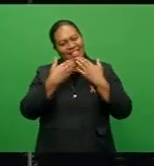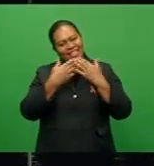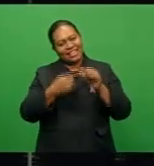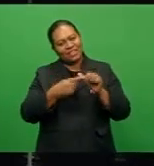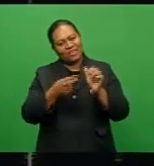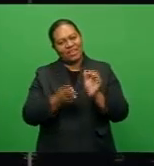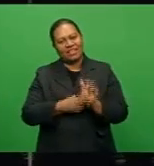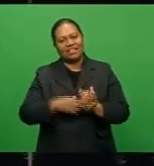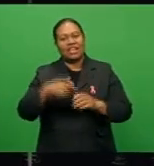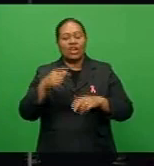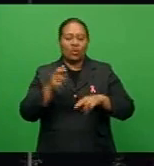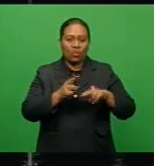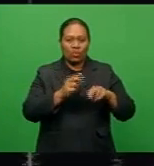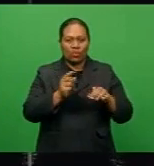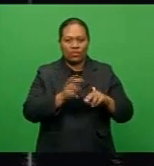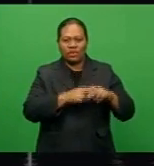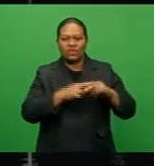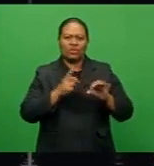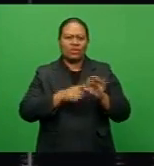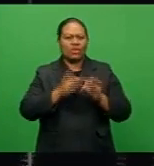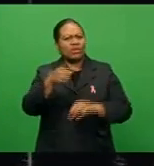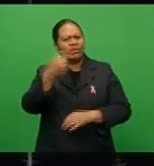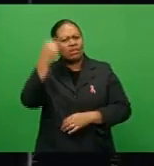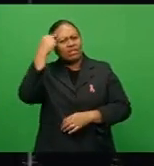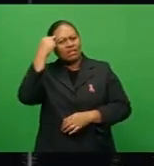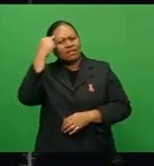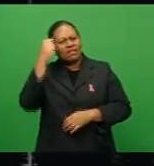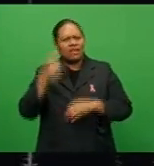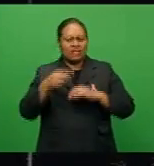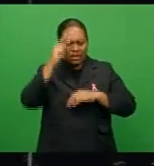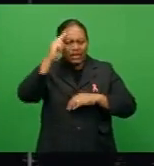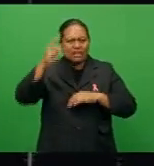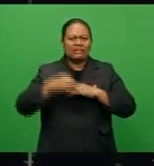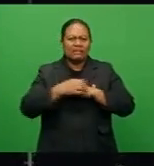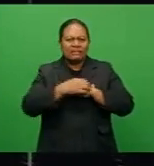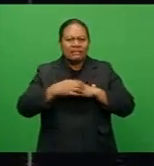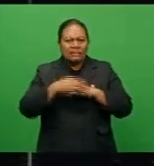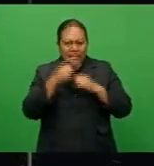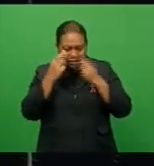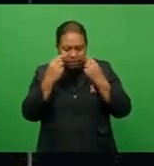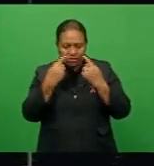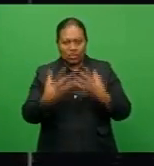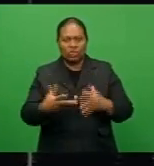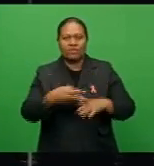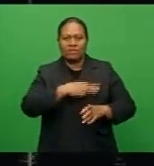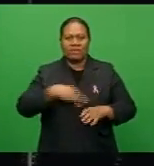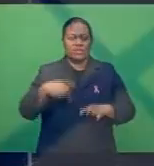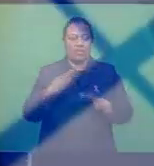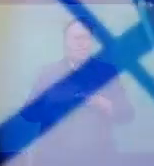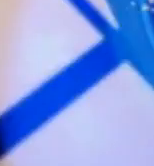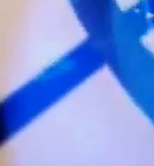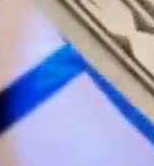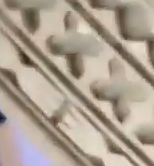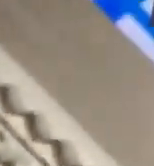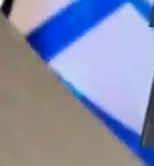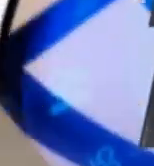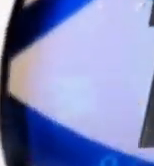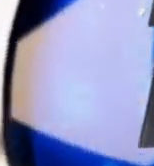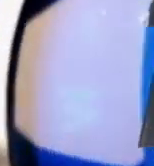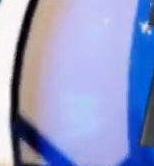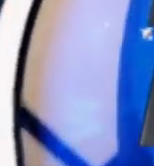In Fijian Pulse, we asked, what's your view on the national scabies program that will be rolled out by the Ministry of Health?